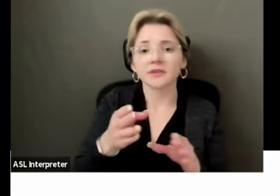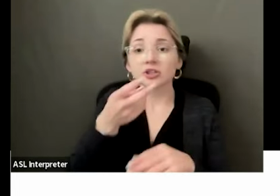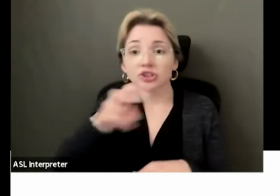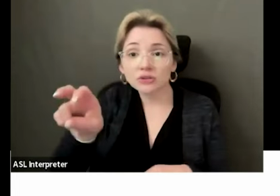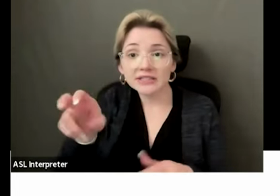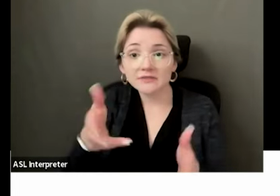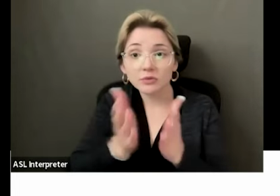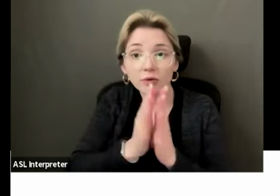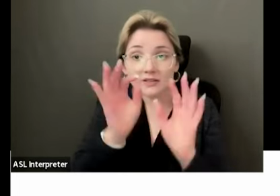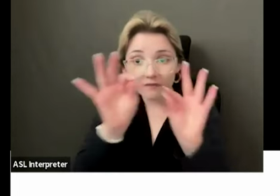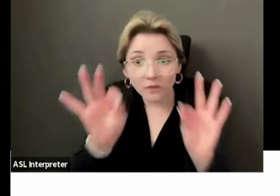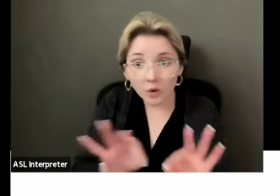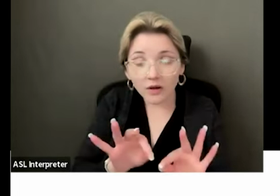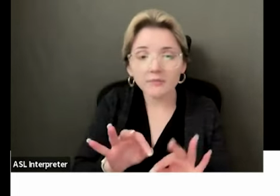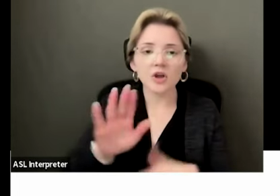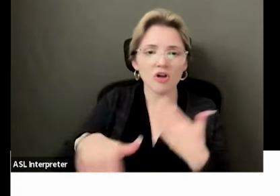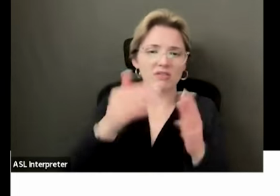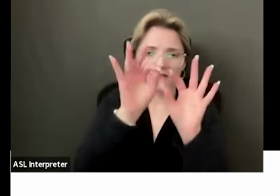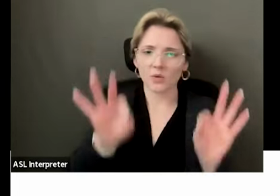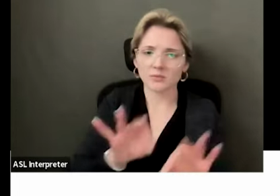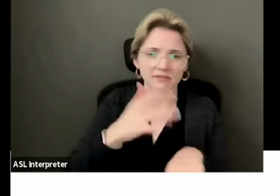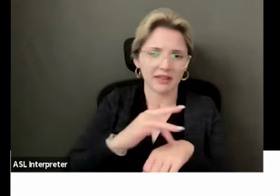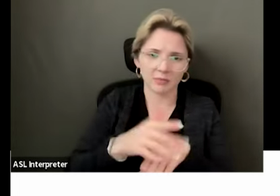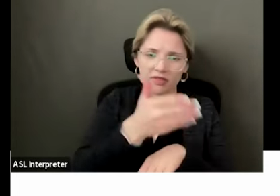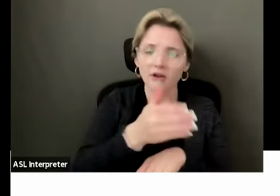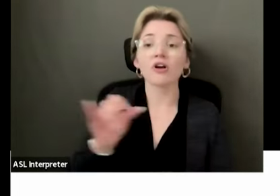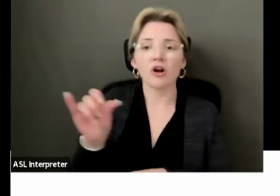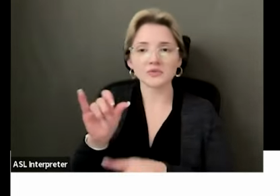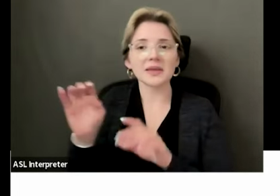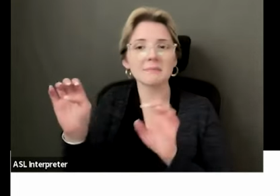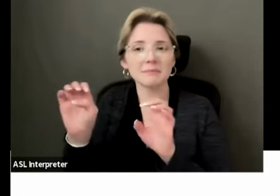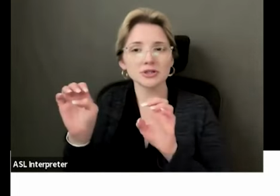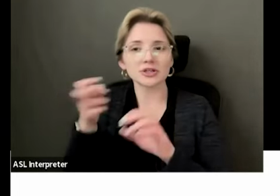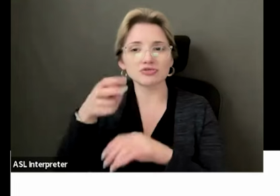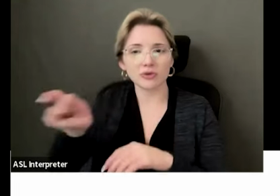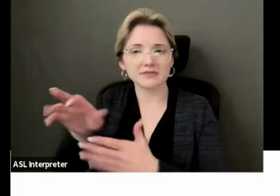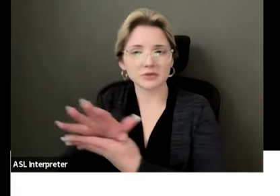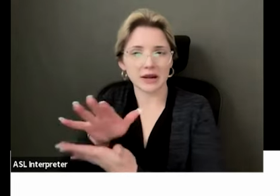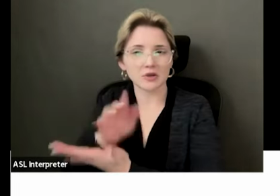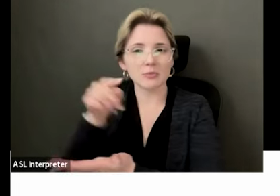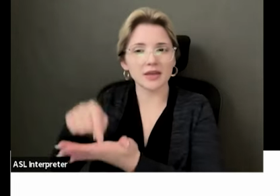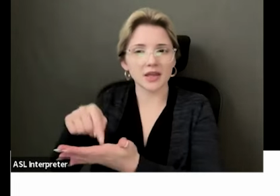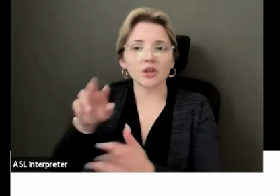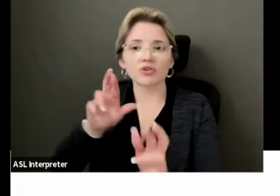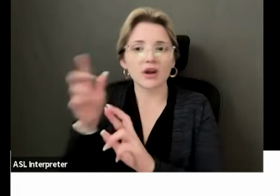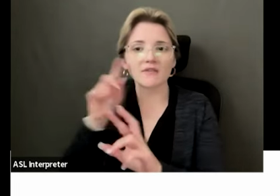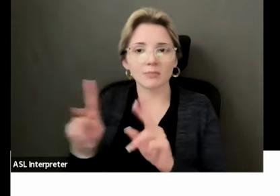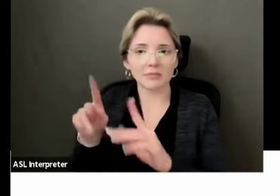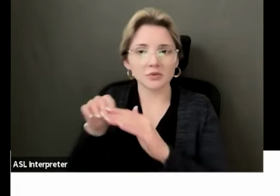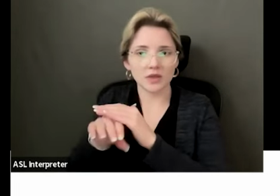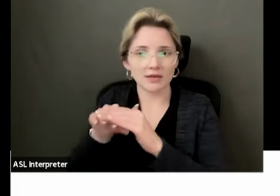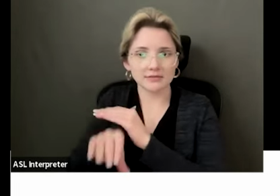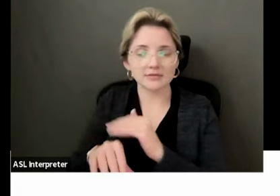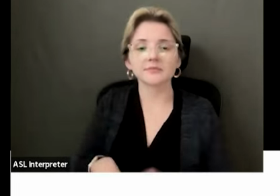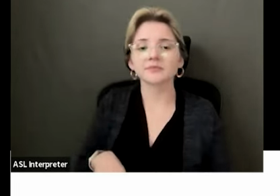form. And then also our emergency transfer model document that housing providers use to outline what are their actual